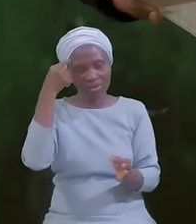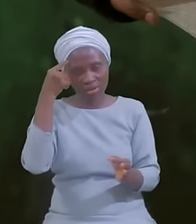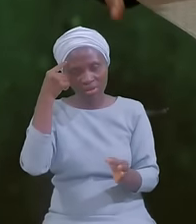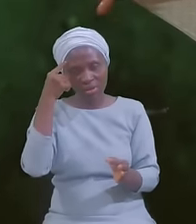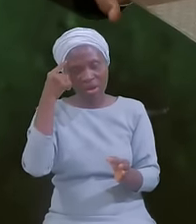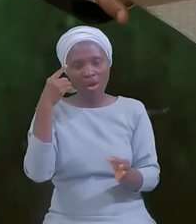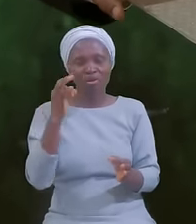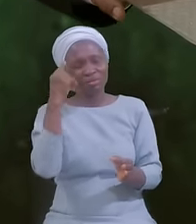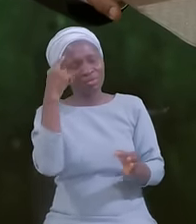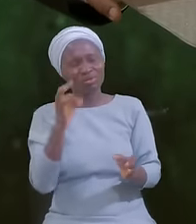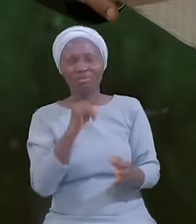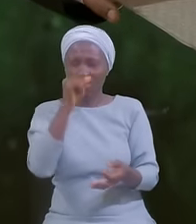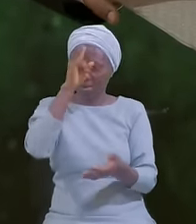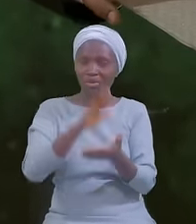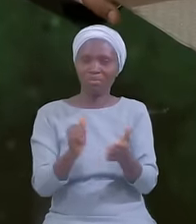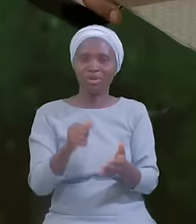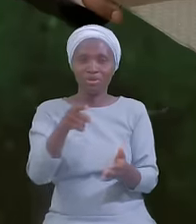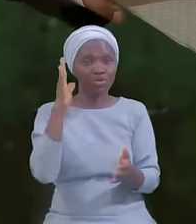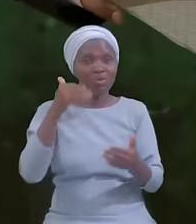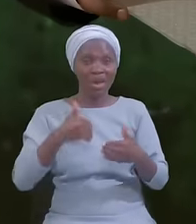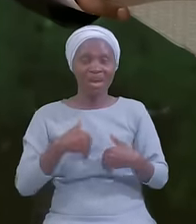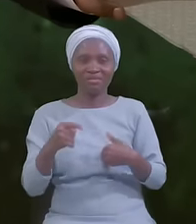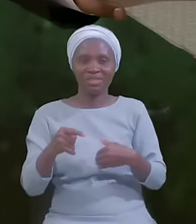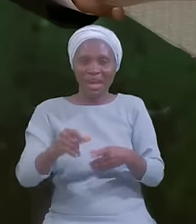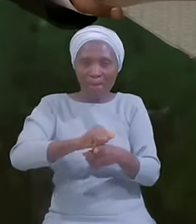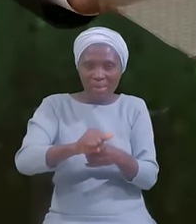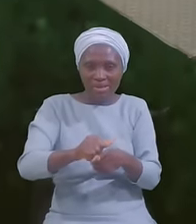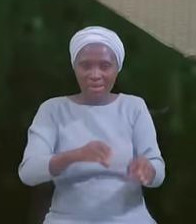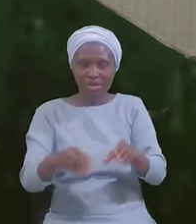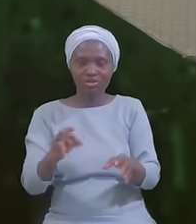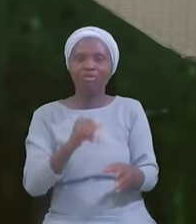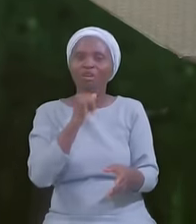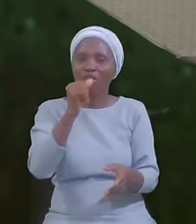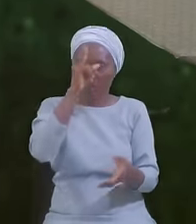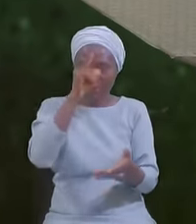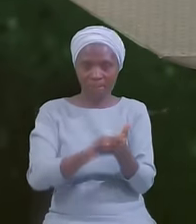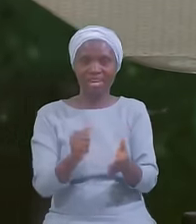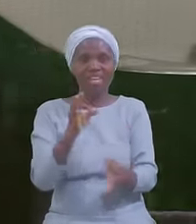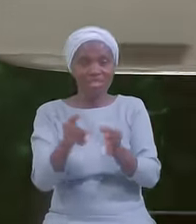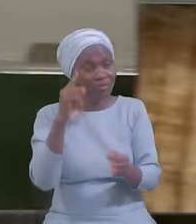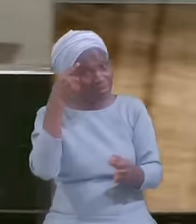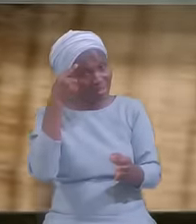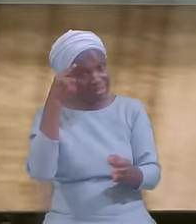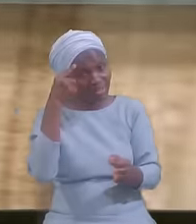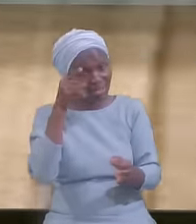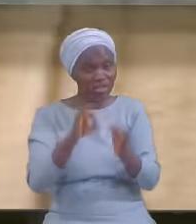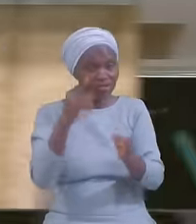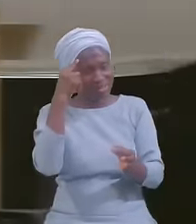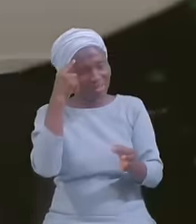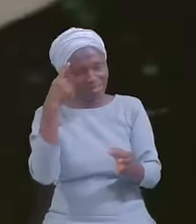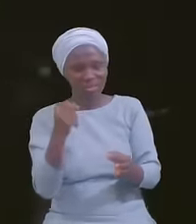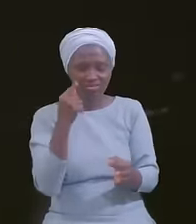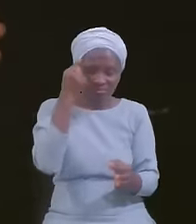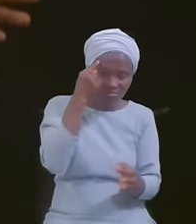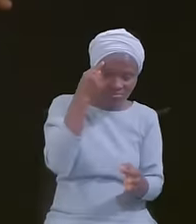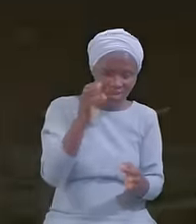unbelief, we will have the actions of unbelief. If we think the thoughts of unbelief, we